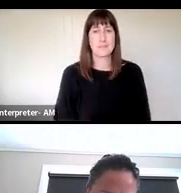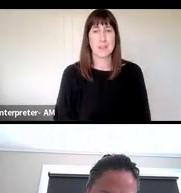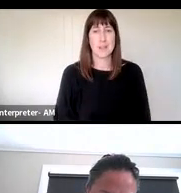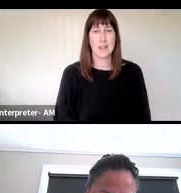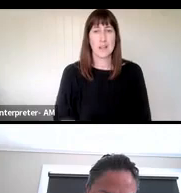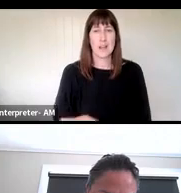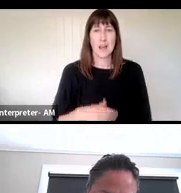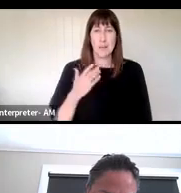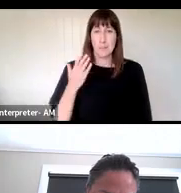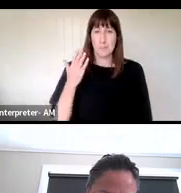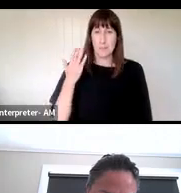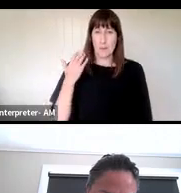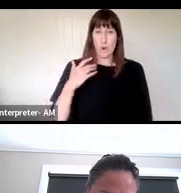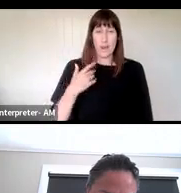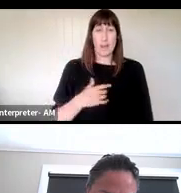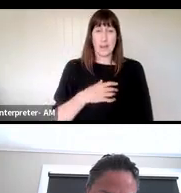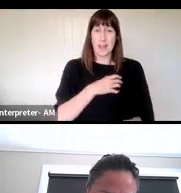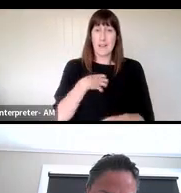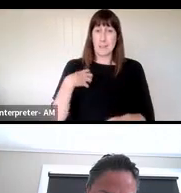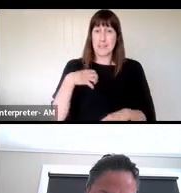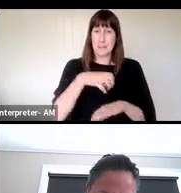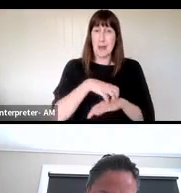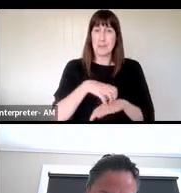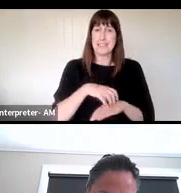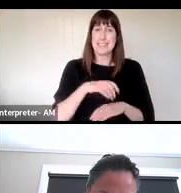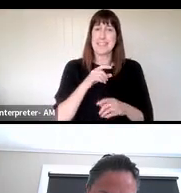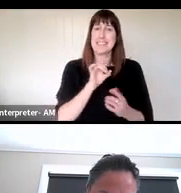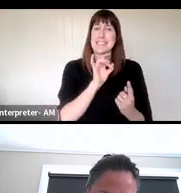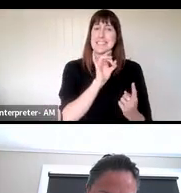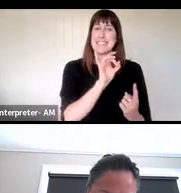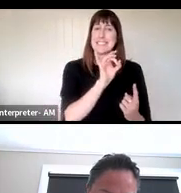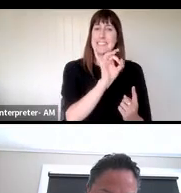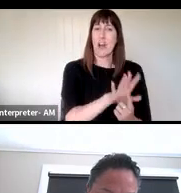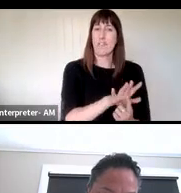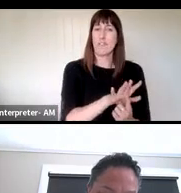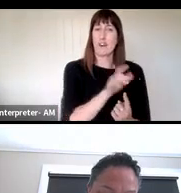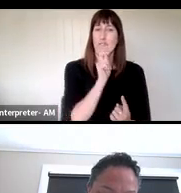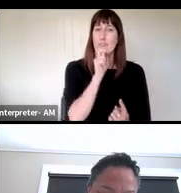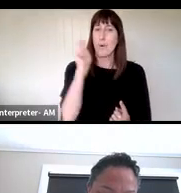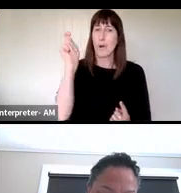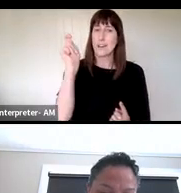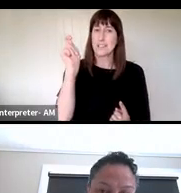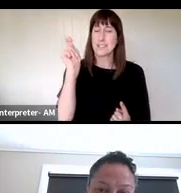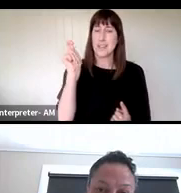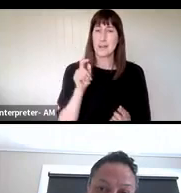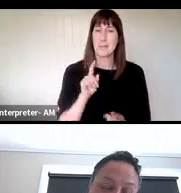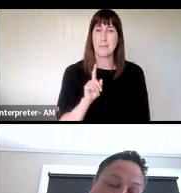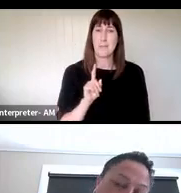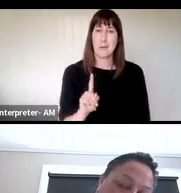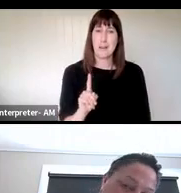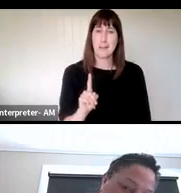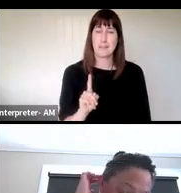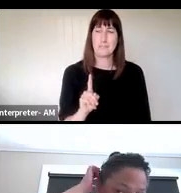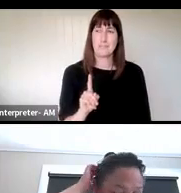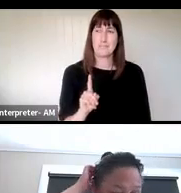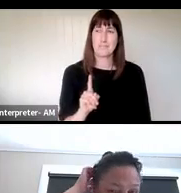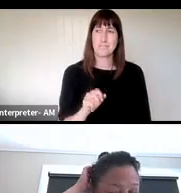reporting when the government departments did have to self-report, but I think,